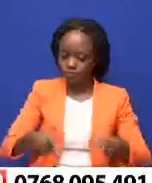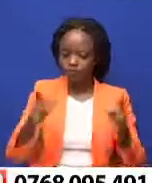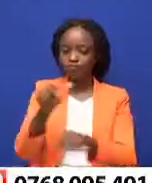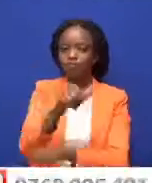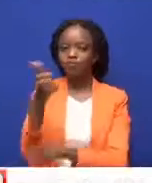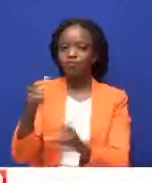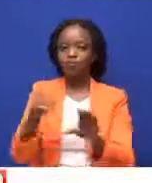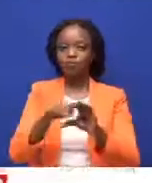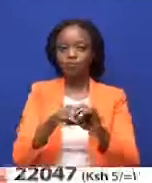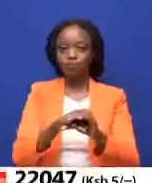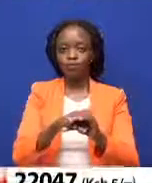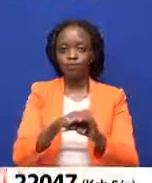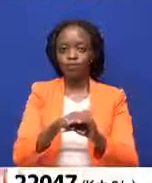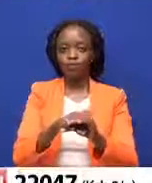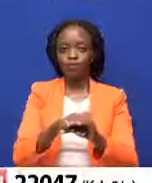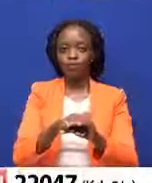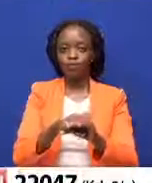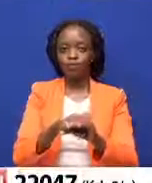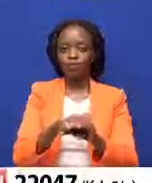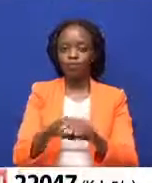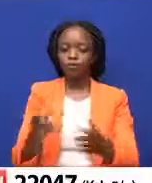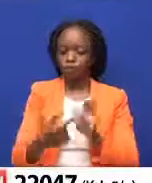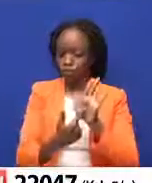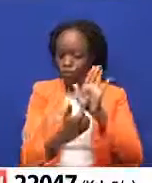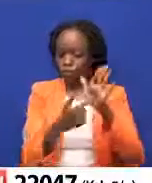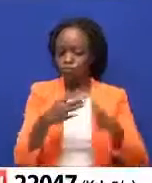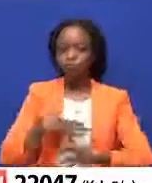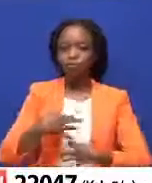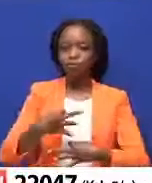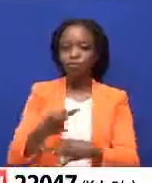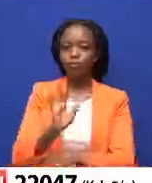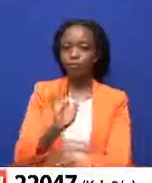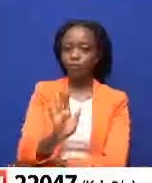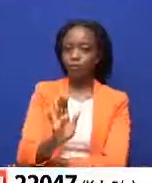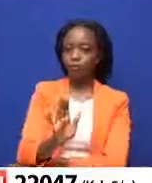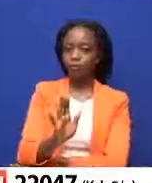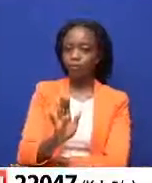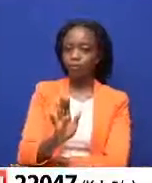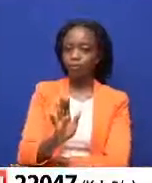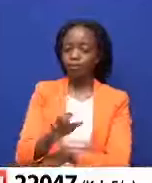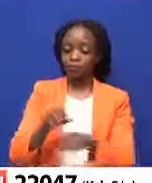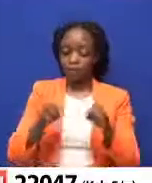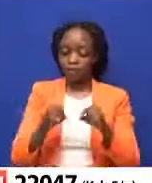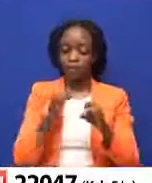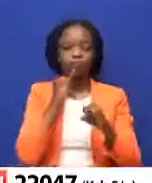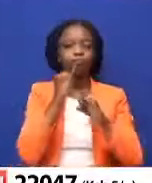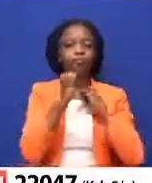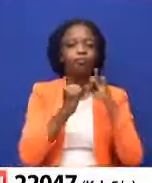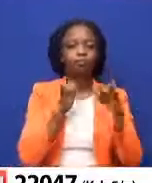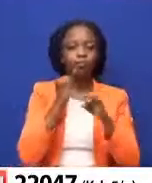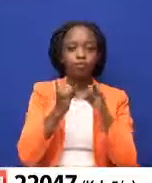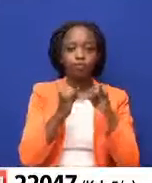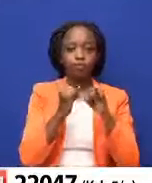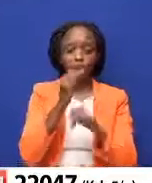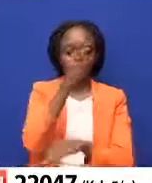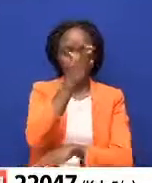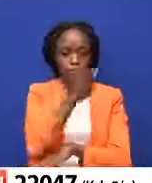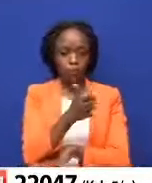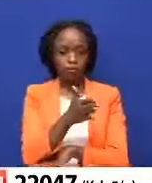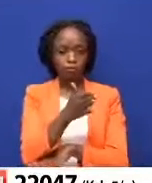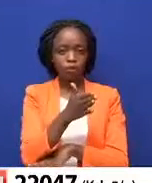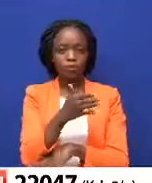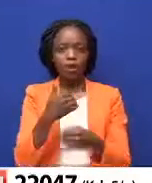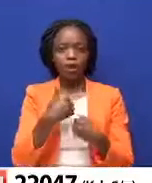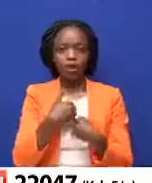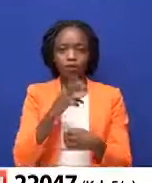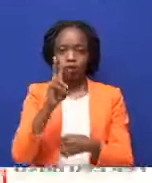members their interest so that they can be elected to lead this party. Mheshimiwa, in this interview, you have